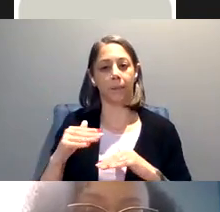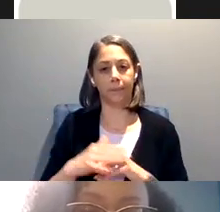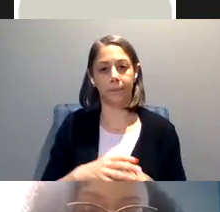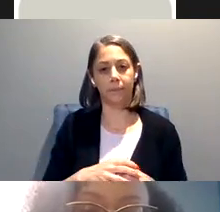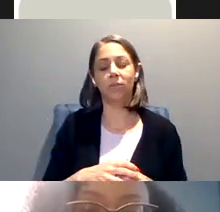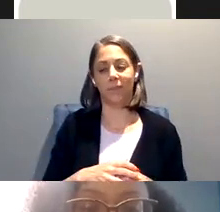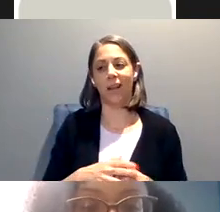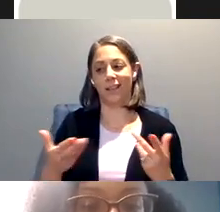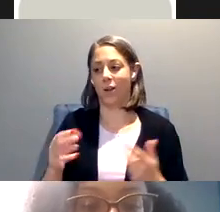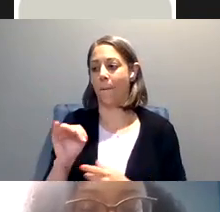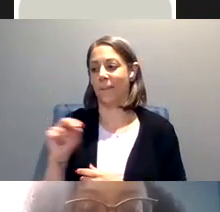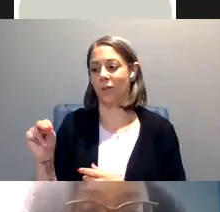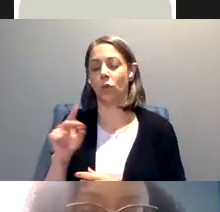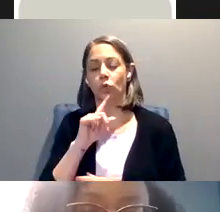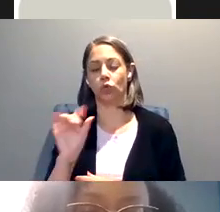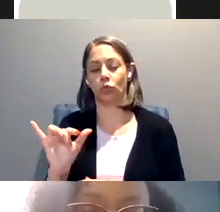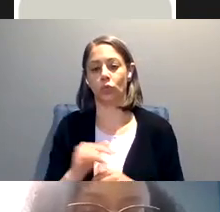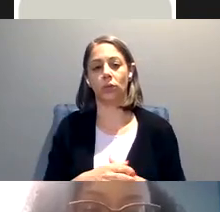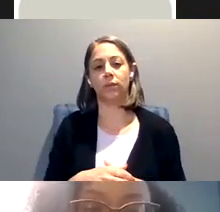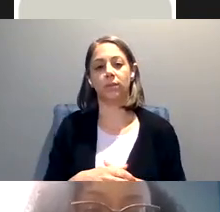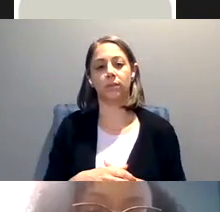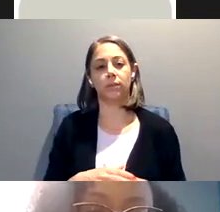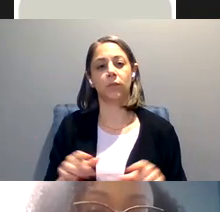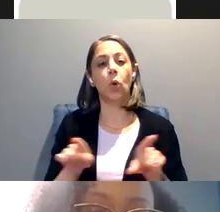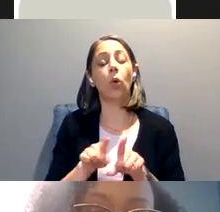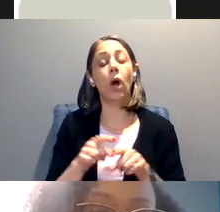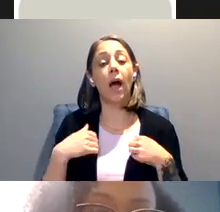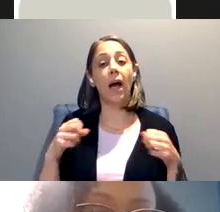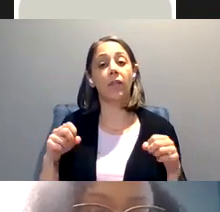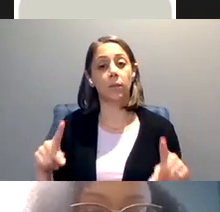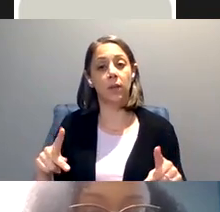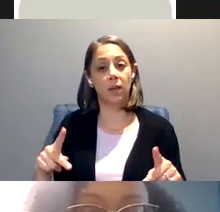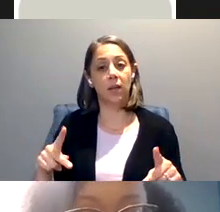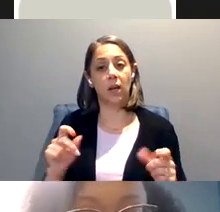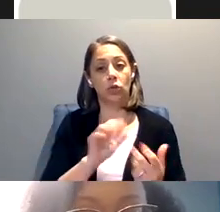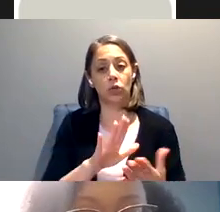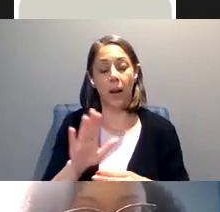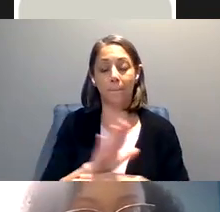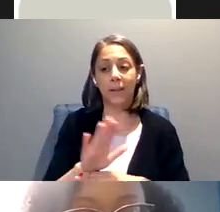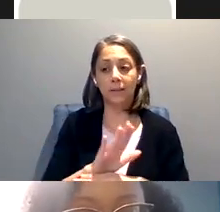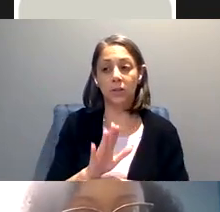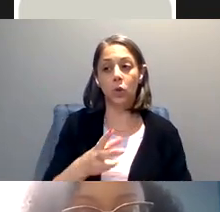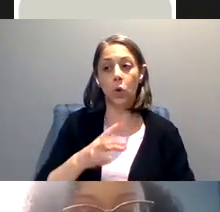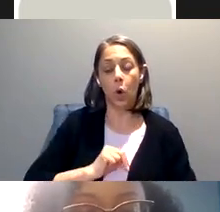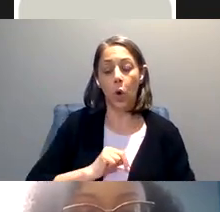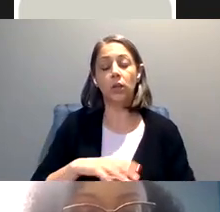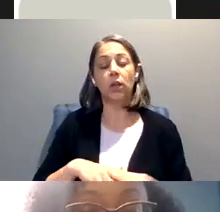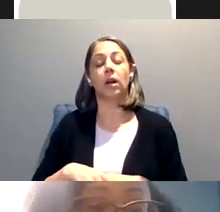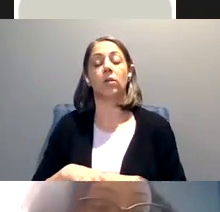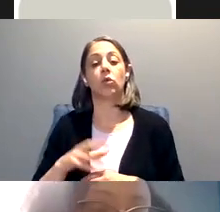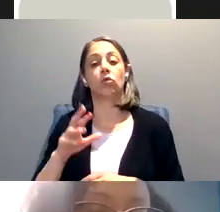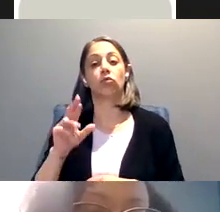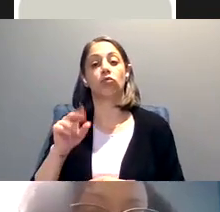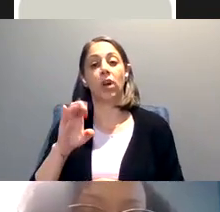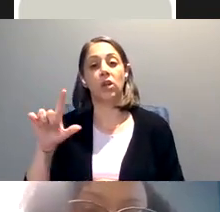true as well. We also have an opportunity to address the business ownership and racial wealth gap in Minnesota, where this